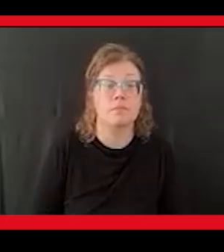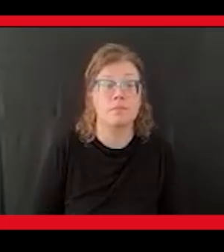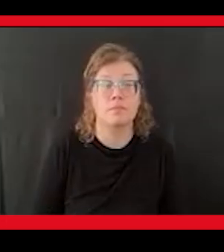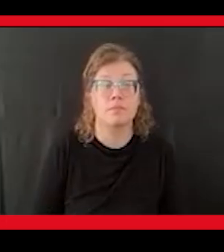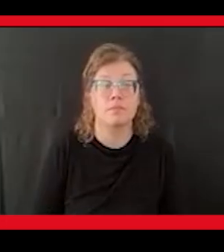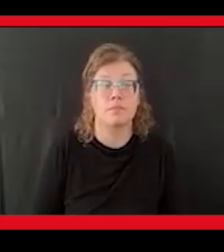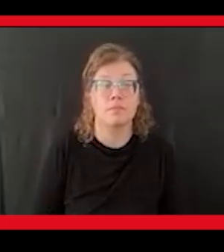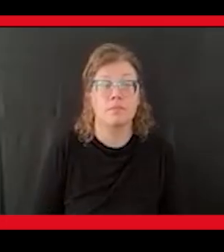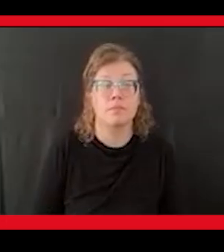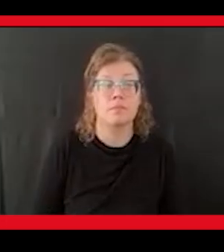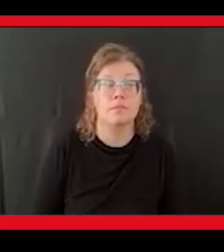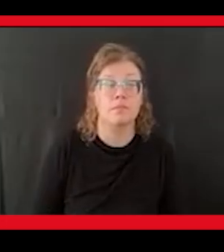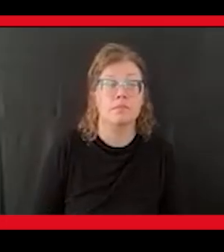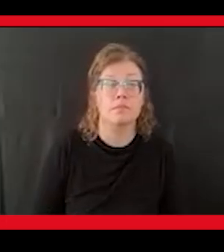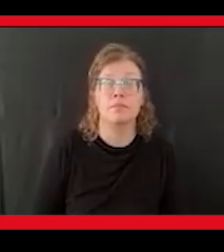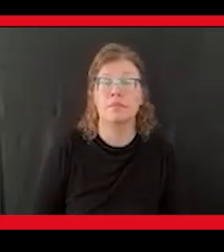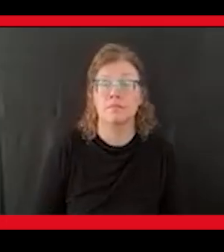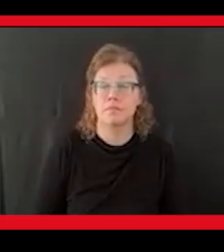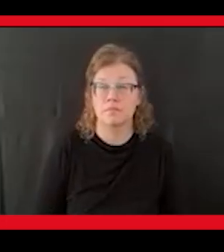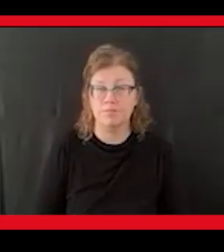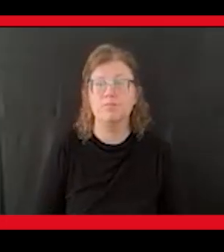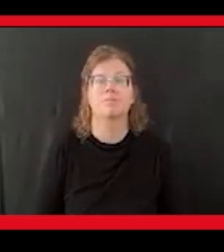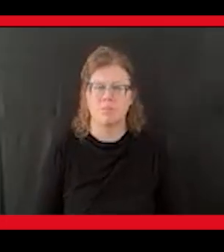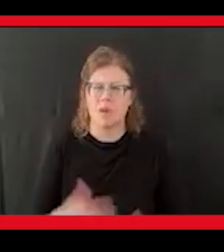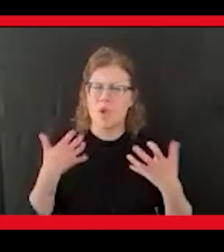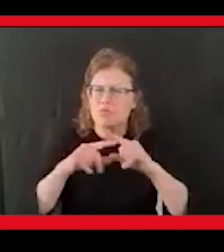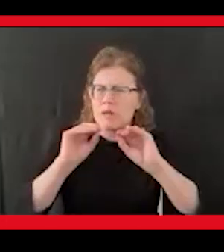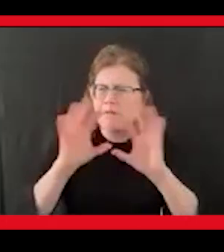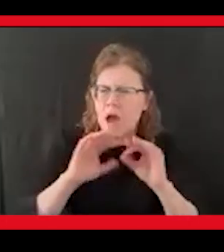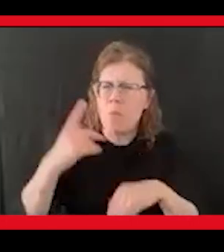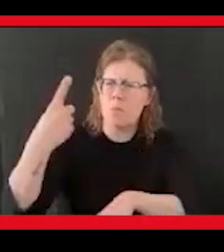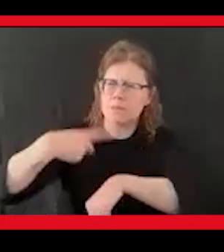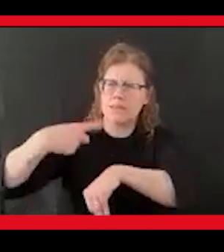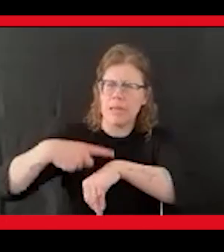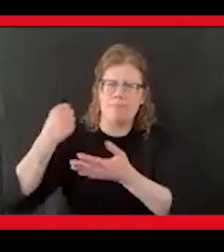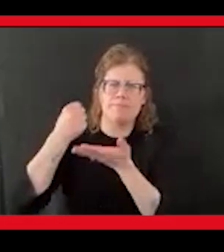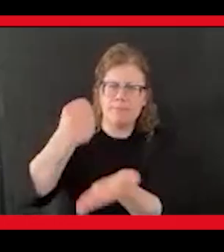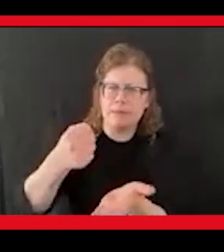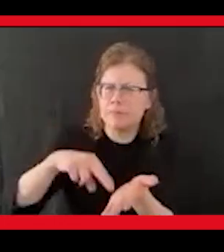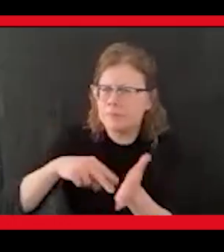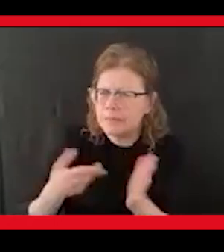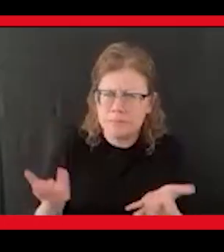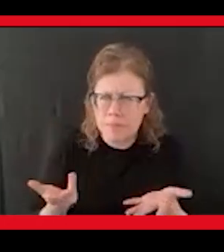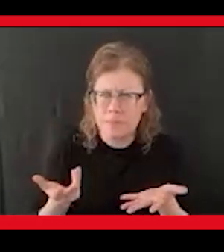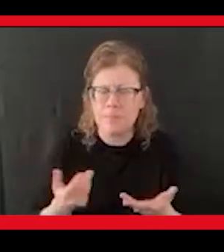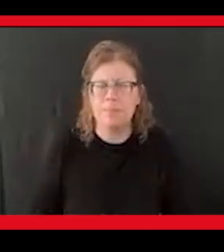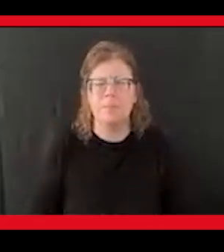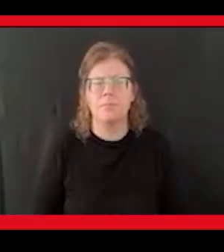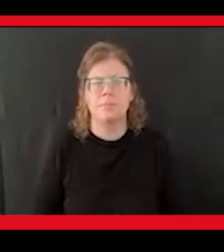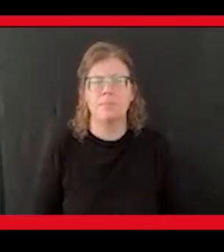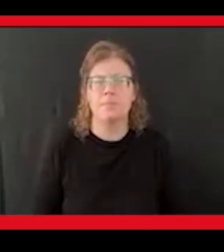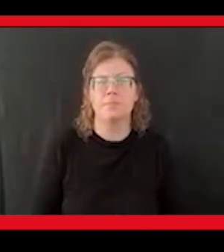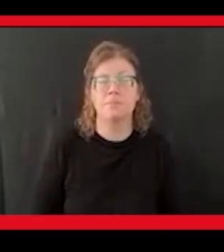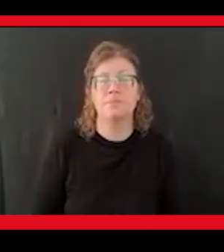Clarifications about one-time funding. By one-time funding, again, we do not mean this grant is only available for